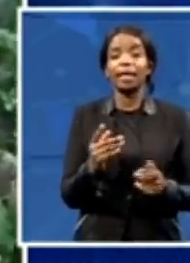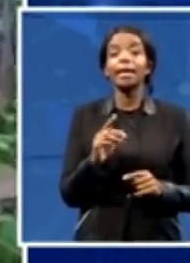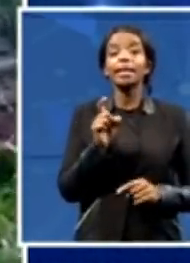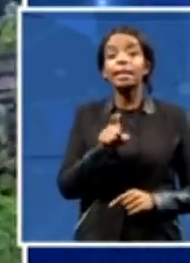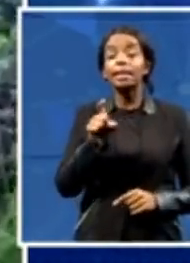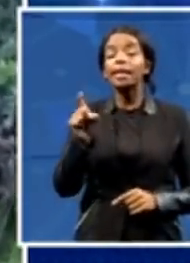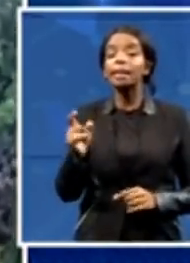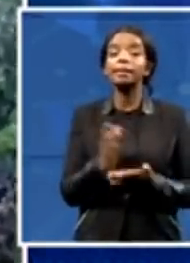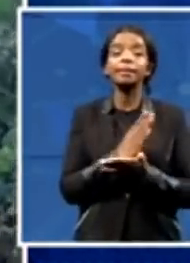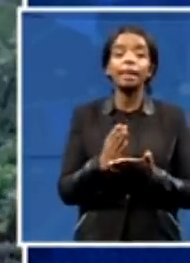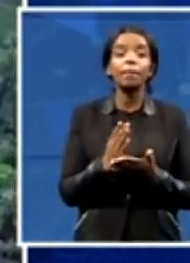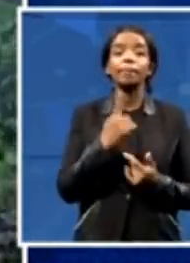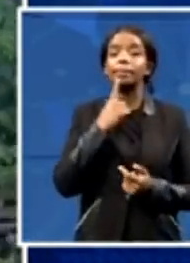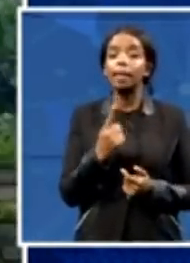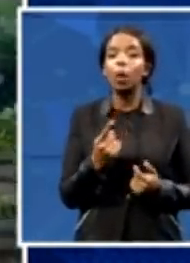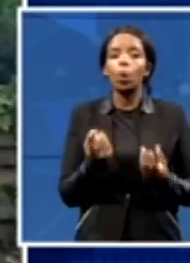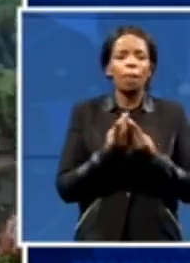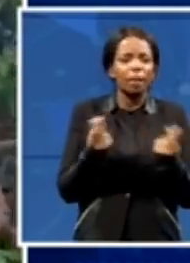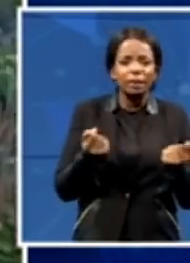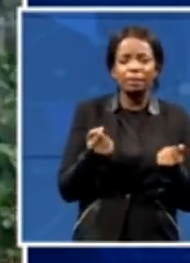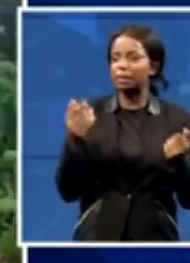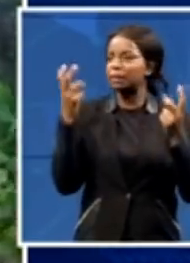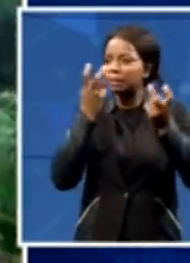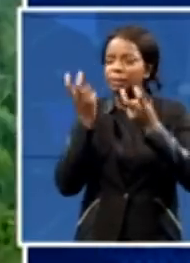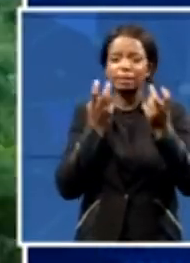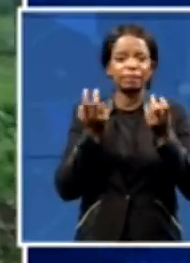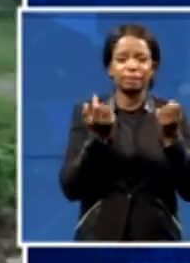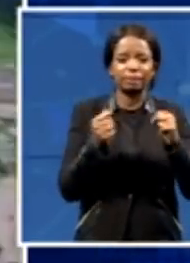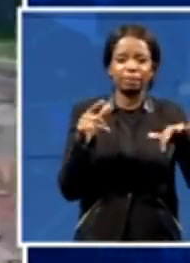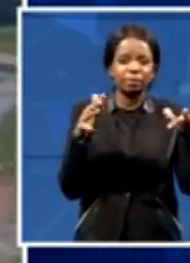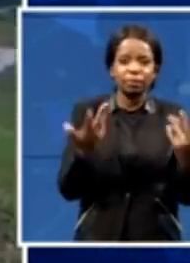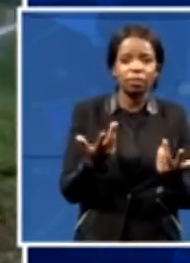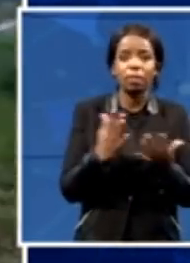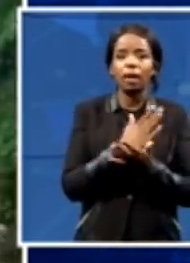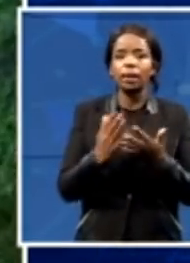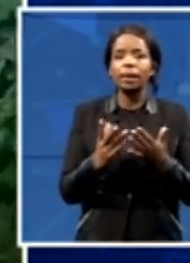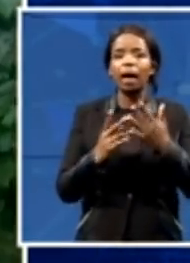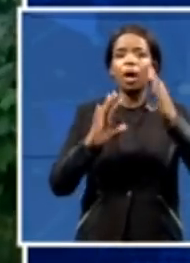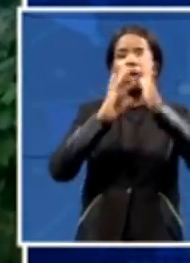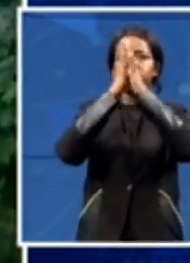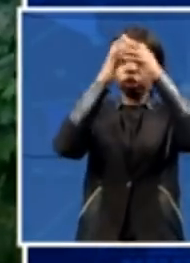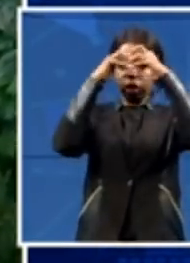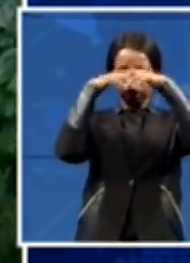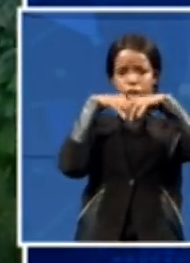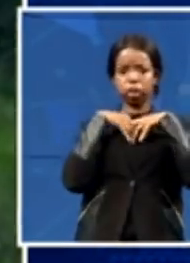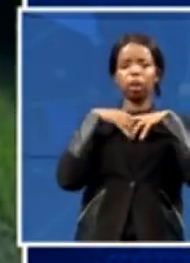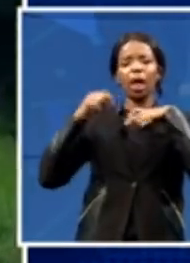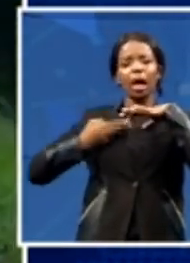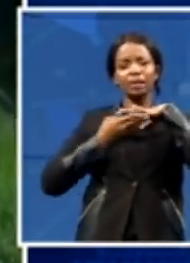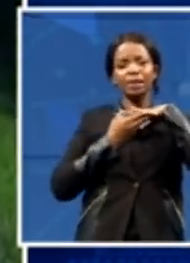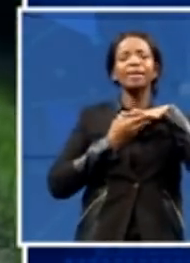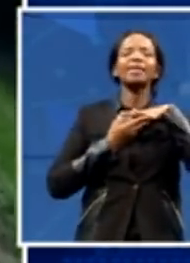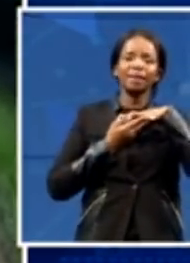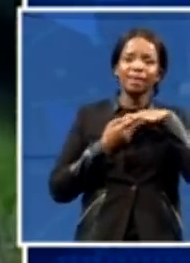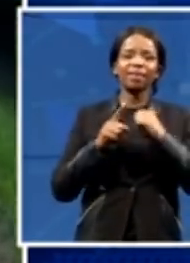feared death as a result of being trapped under the rubble, and those who have been swept away by strong currents of the streams and